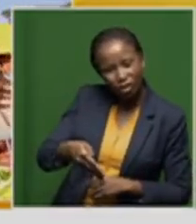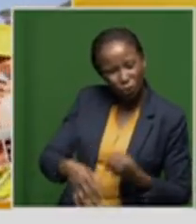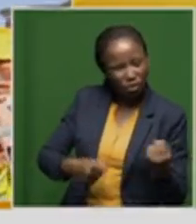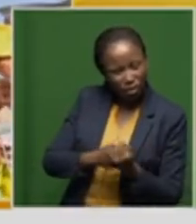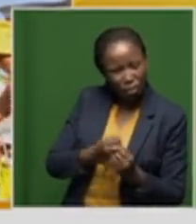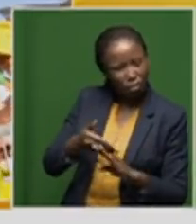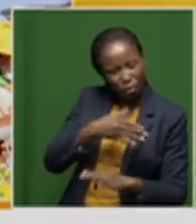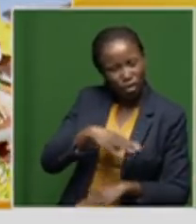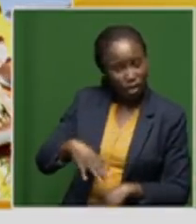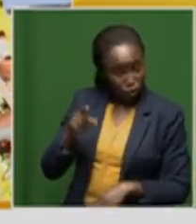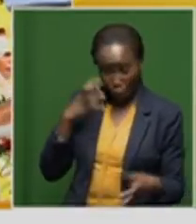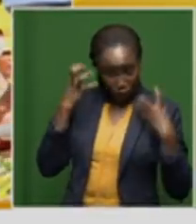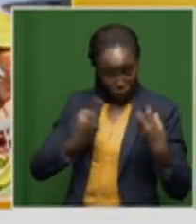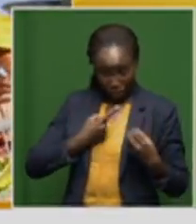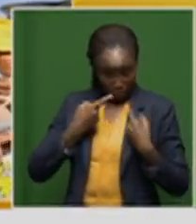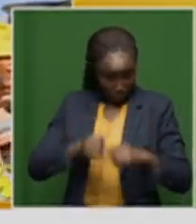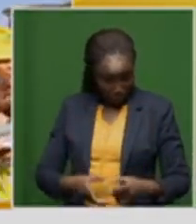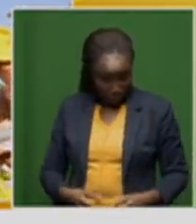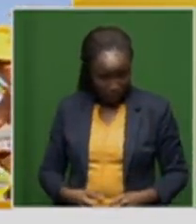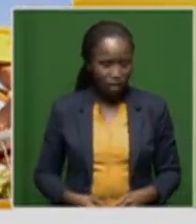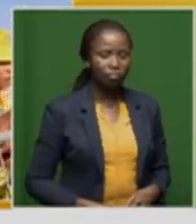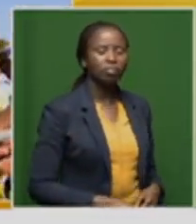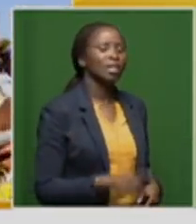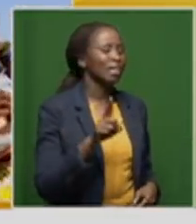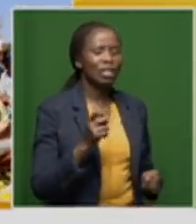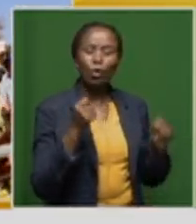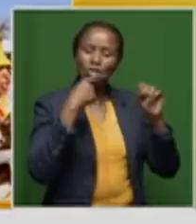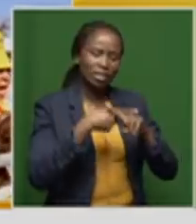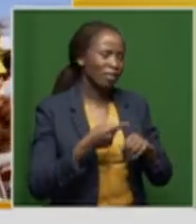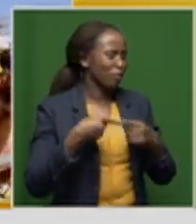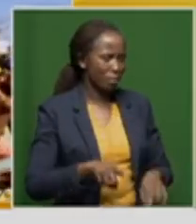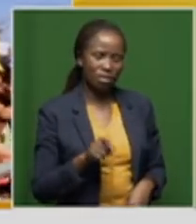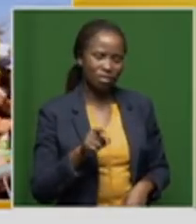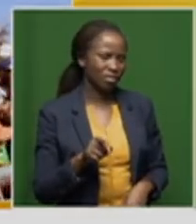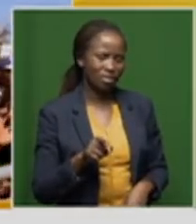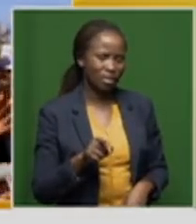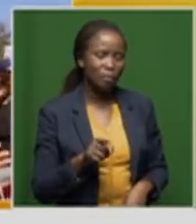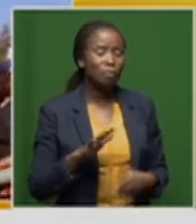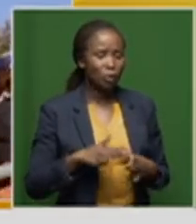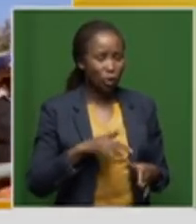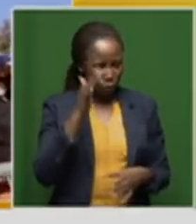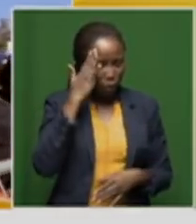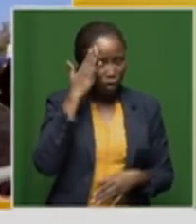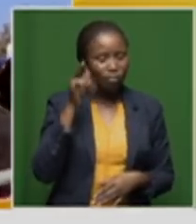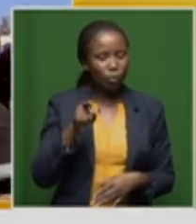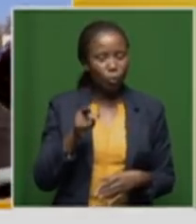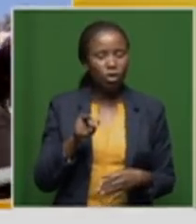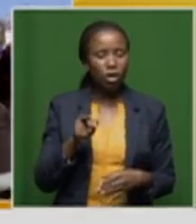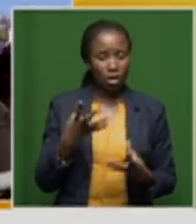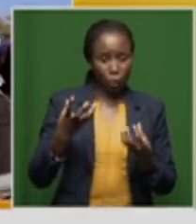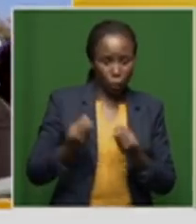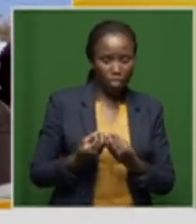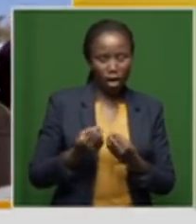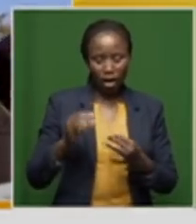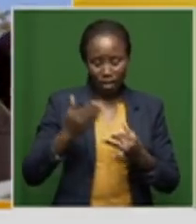former president. Are you not confusing yourselves? No, it's not a contradiction. You know, we come from a long way with the